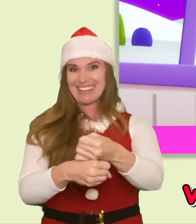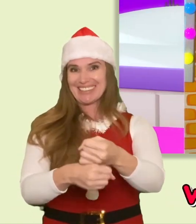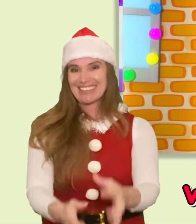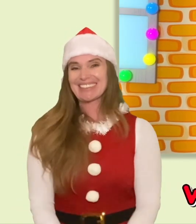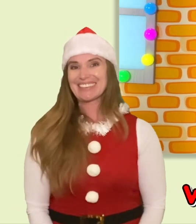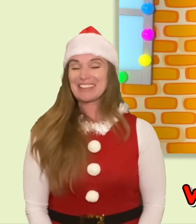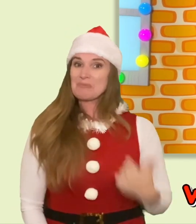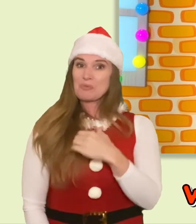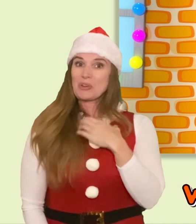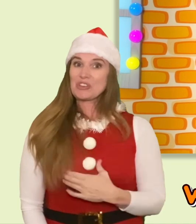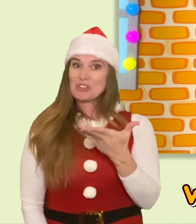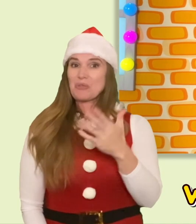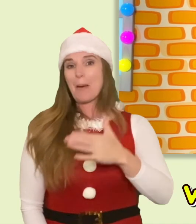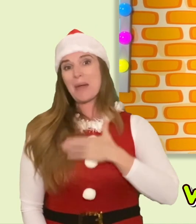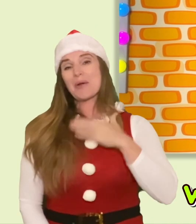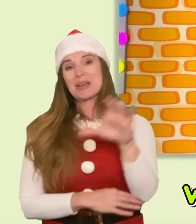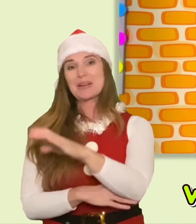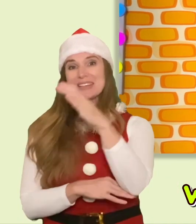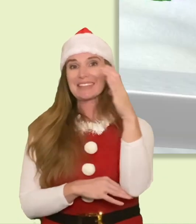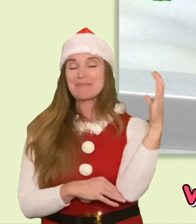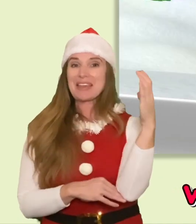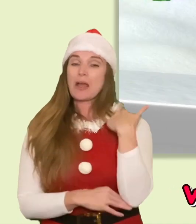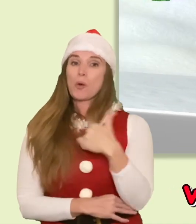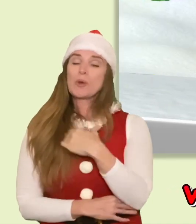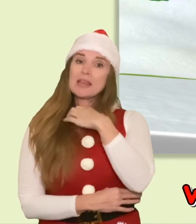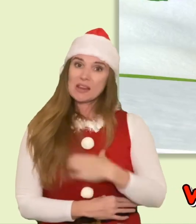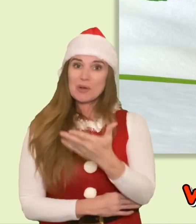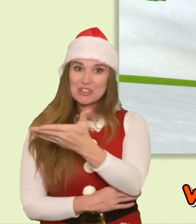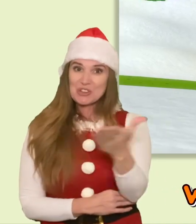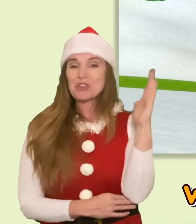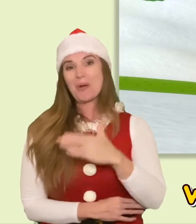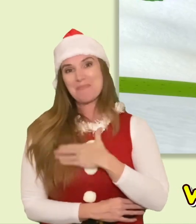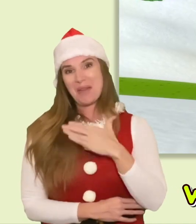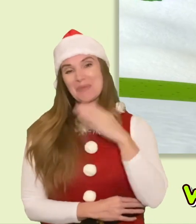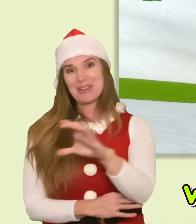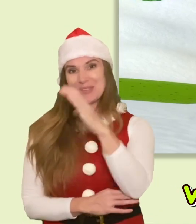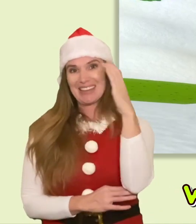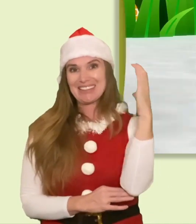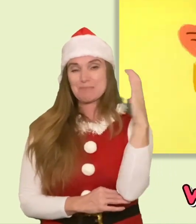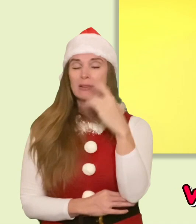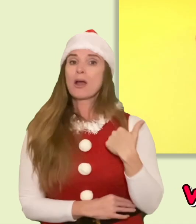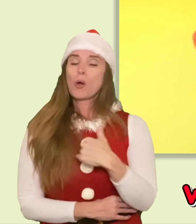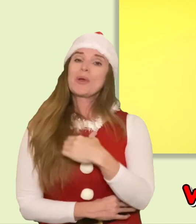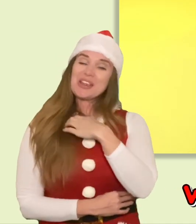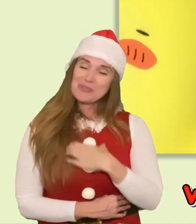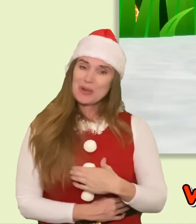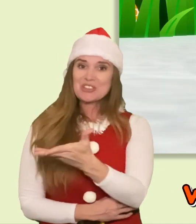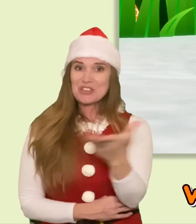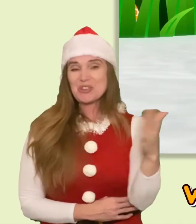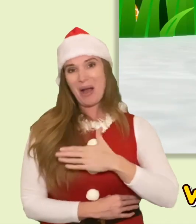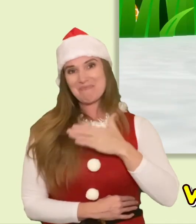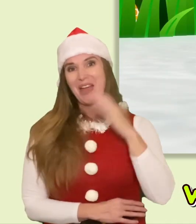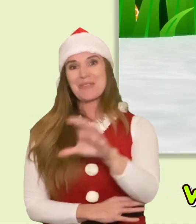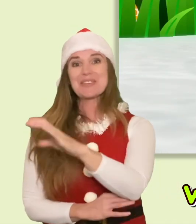Year. We wish you a Merry Christmas. We wish you a Merry Christmas. We wish you